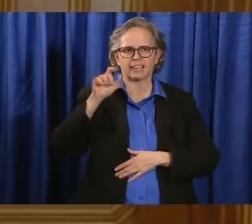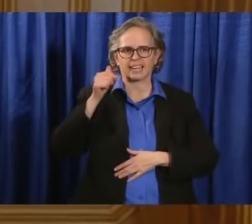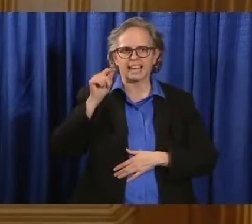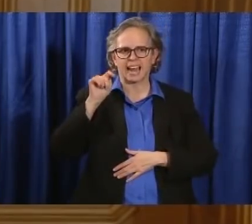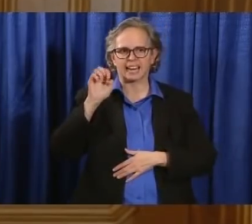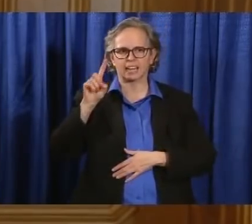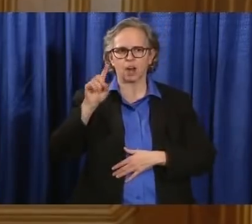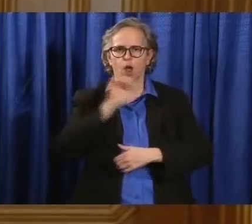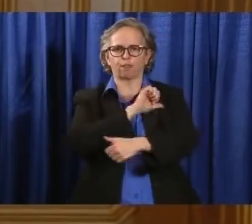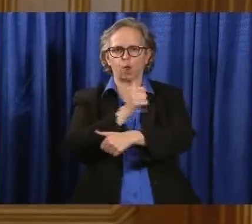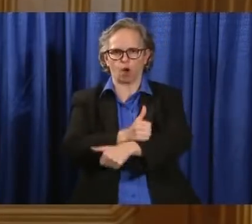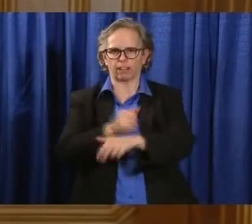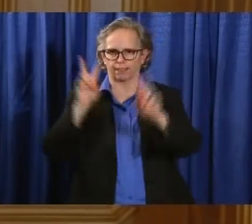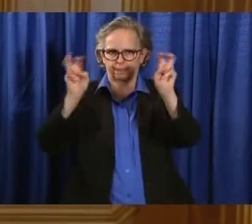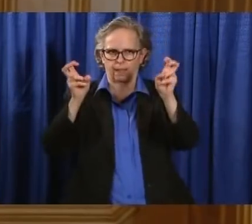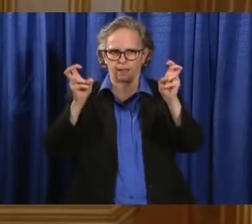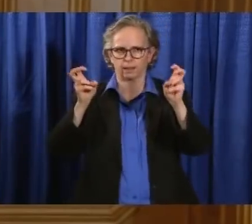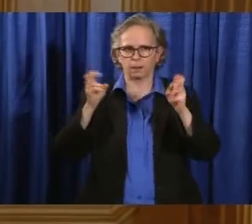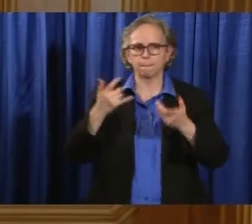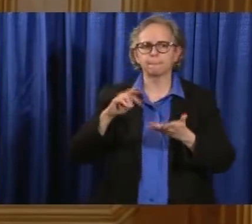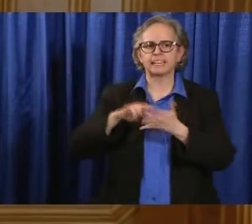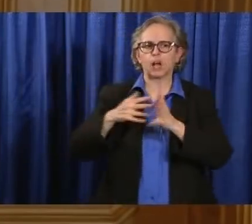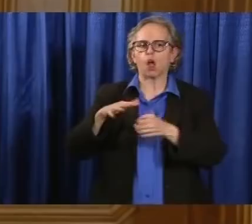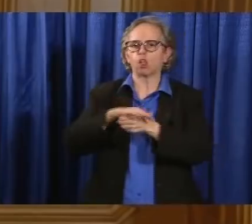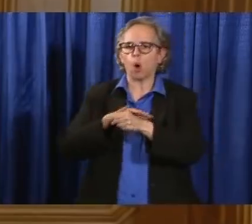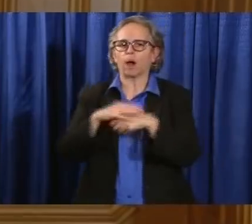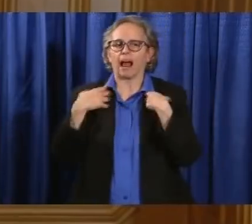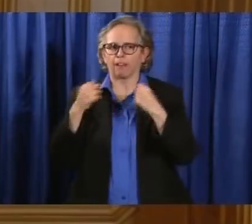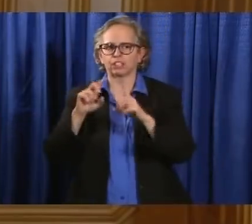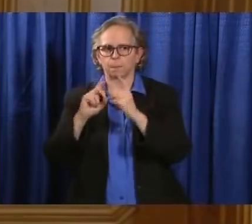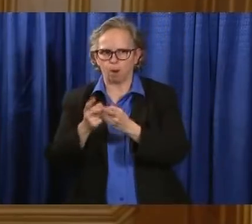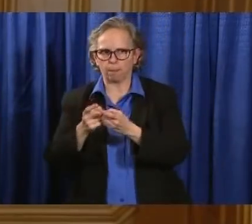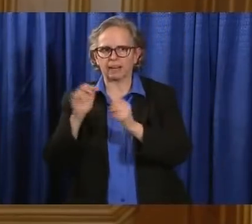the ability to interpret our